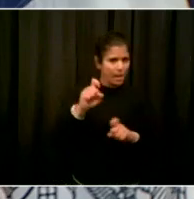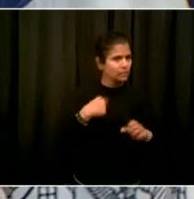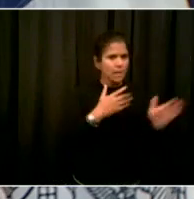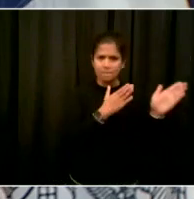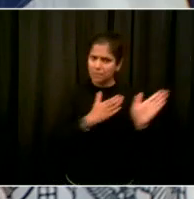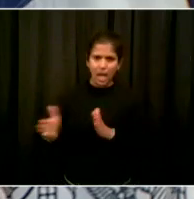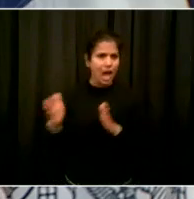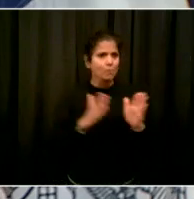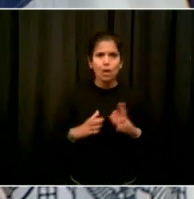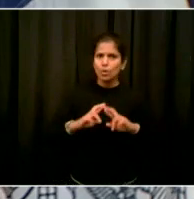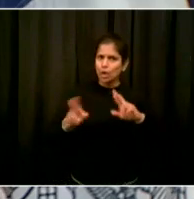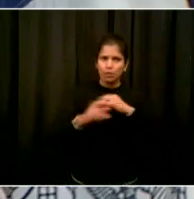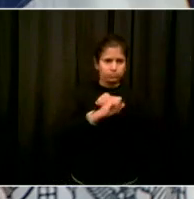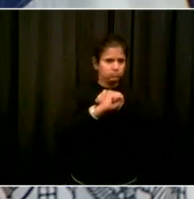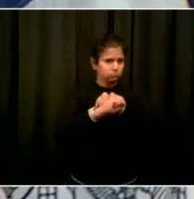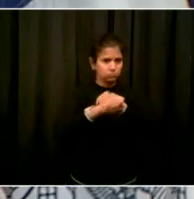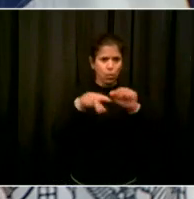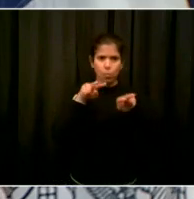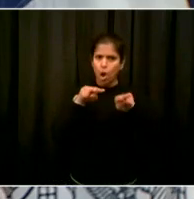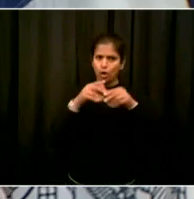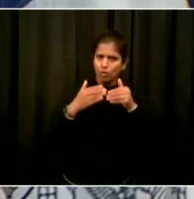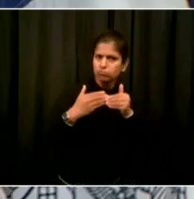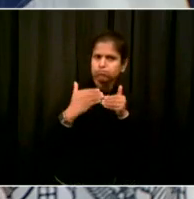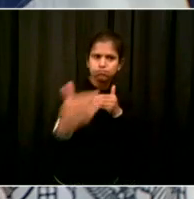Last question for today goes to Erin from Politico.